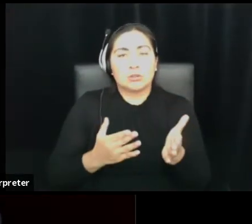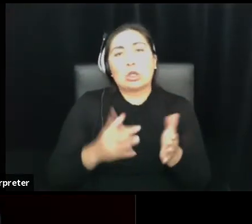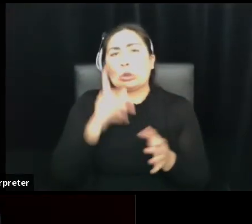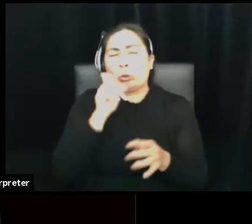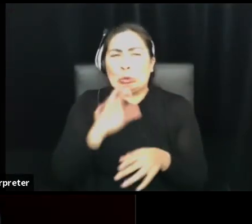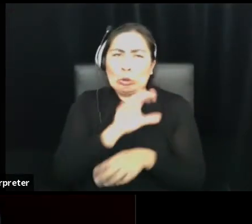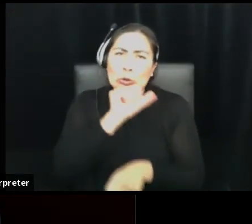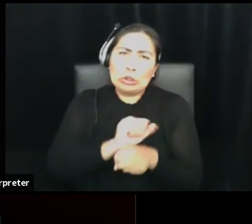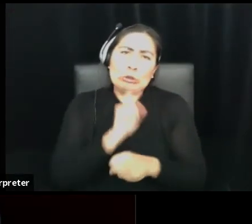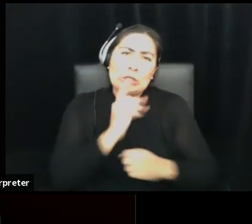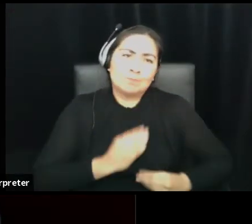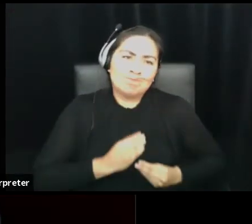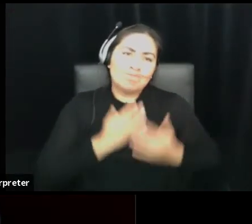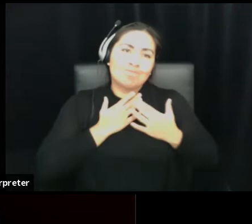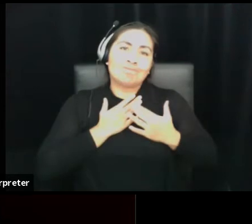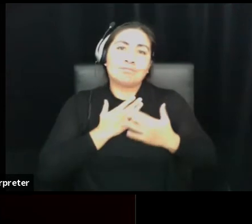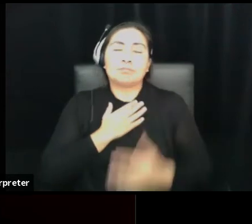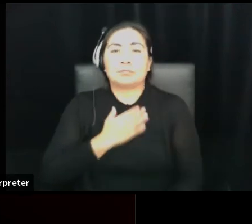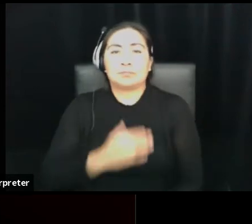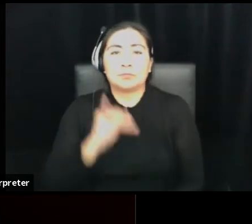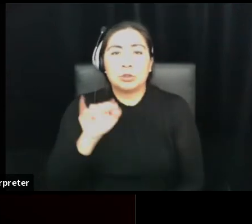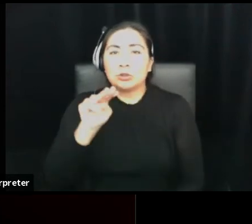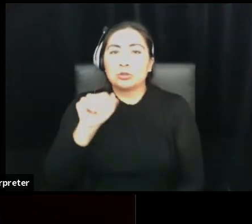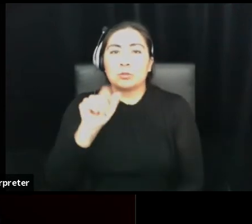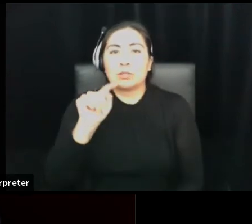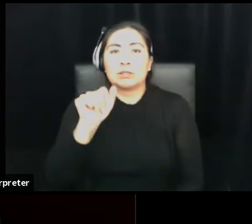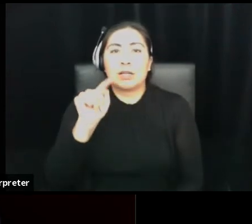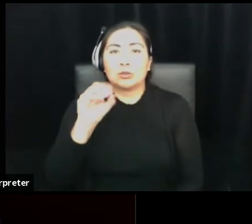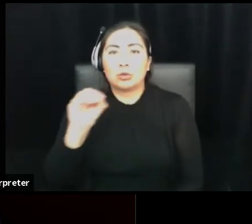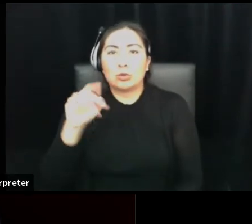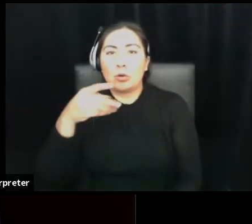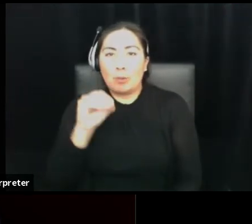Jumatatu Poe, also from Philadelphia,